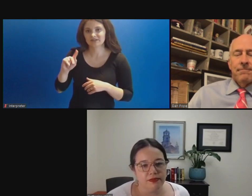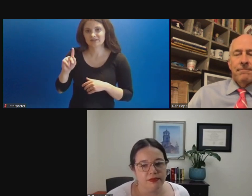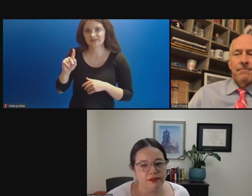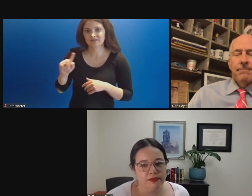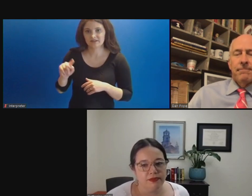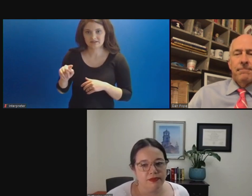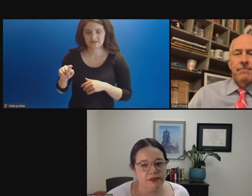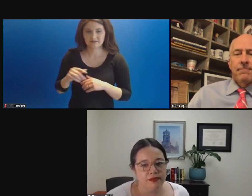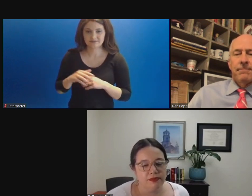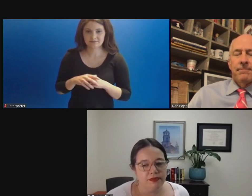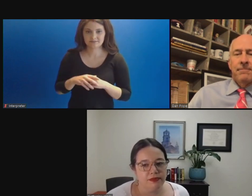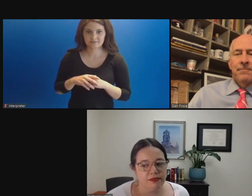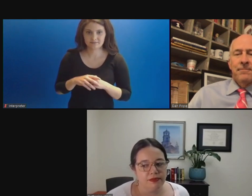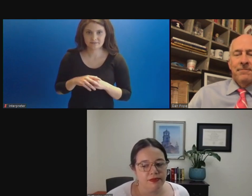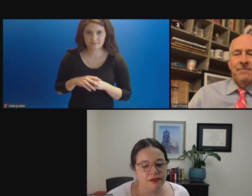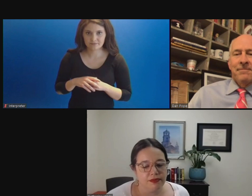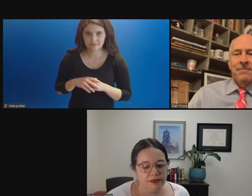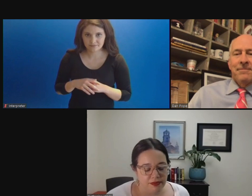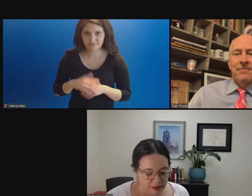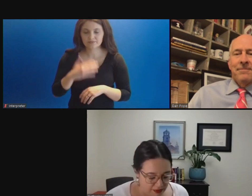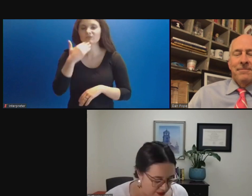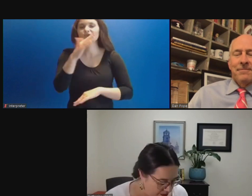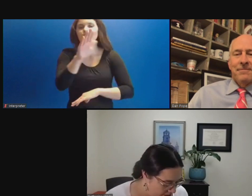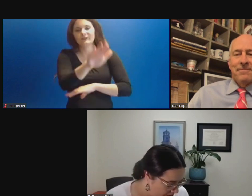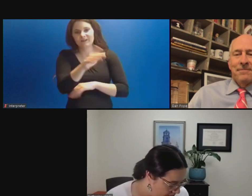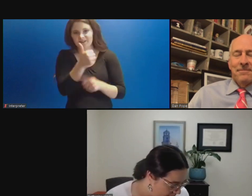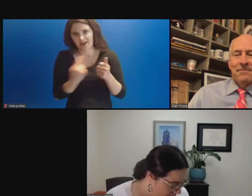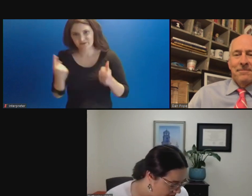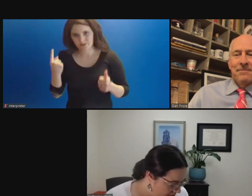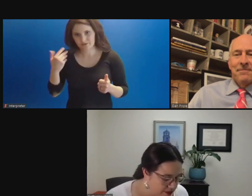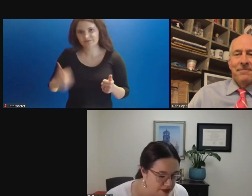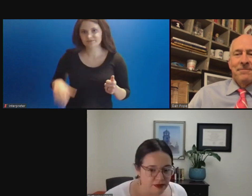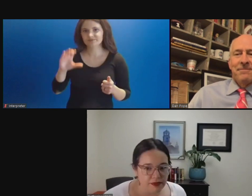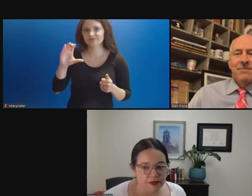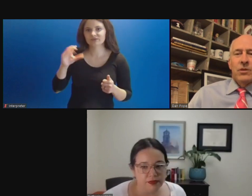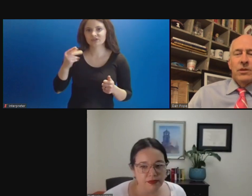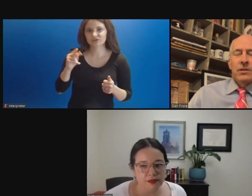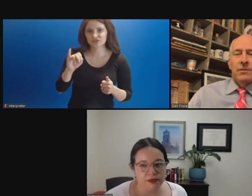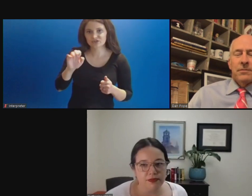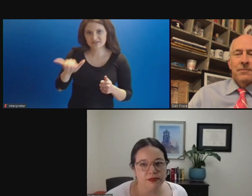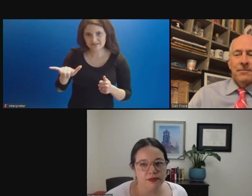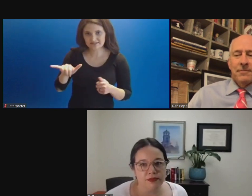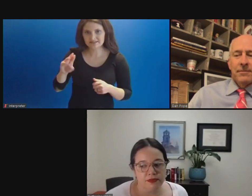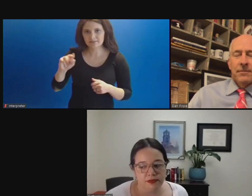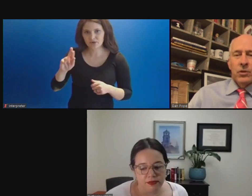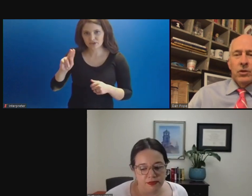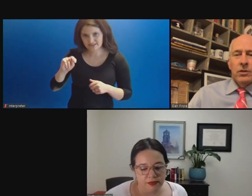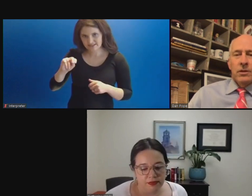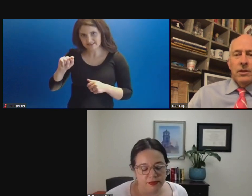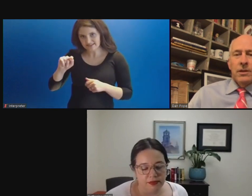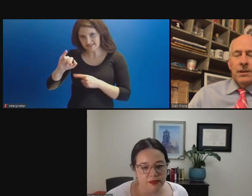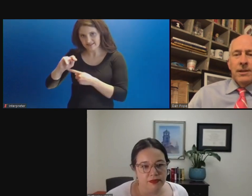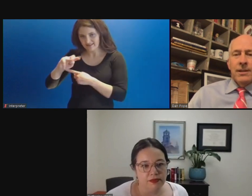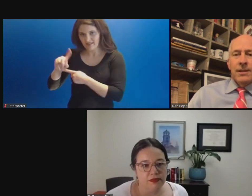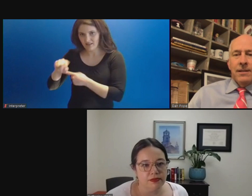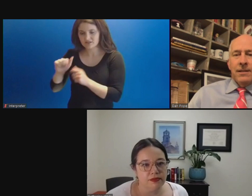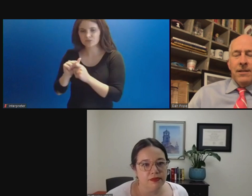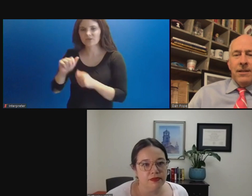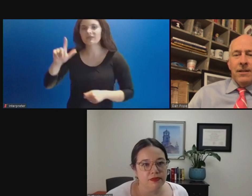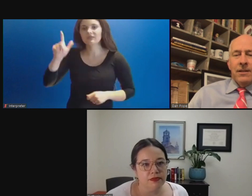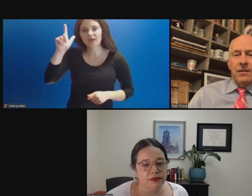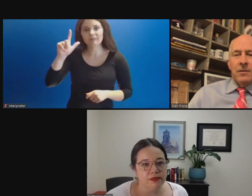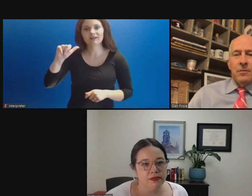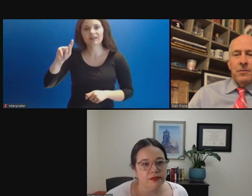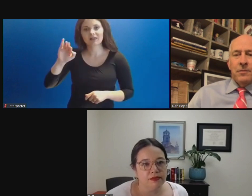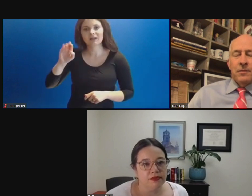Christy? Good evening, everybody. Christy Martinez Garcia with Latino Lubbock Magazine. And my